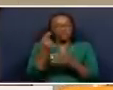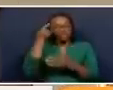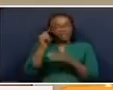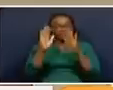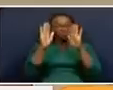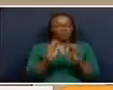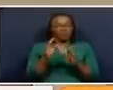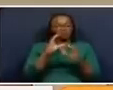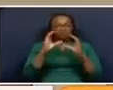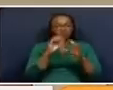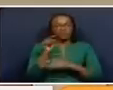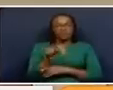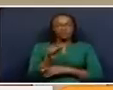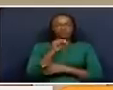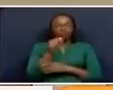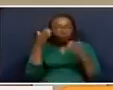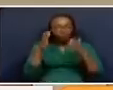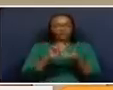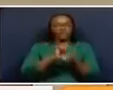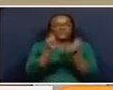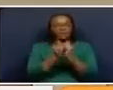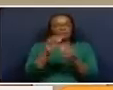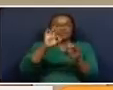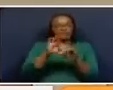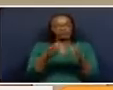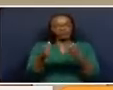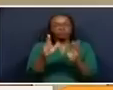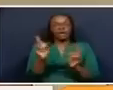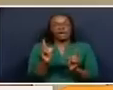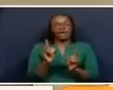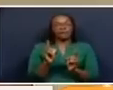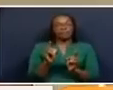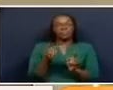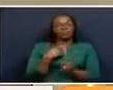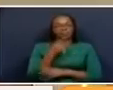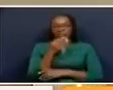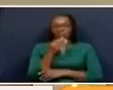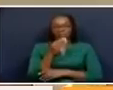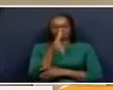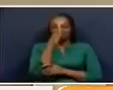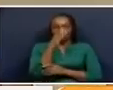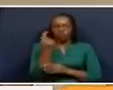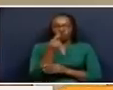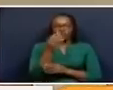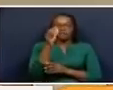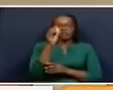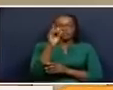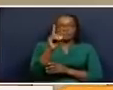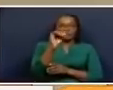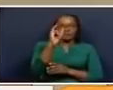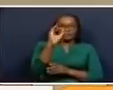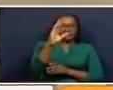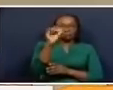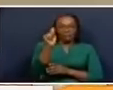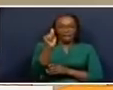conversation. It is not about changing the voting patterns. I doubt, other than Abduba Dida, I doubt that there's anyone who lives with